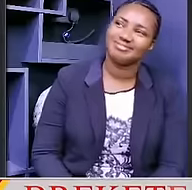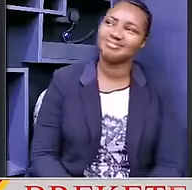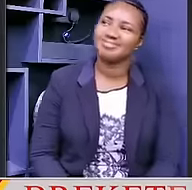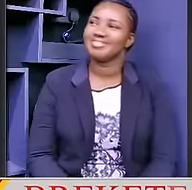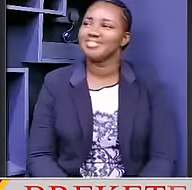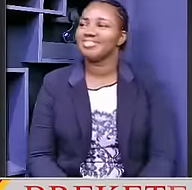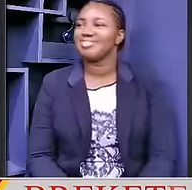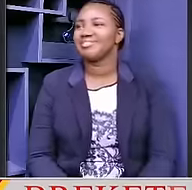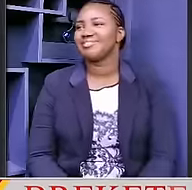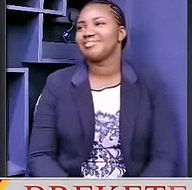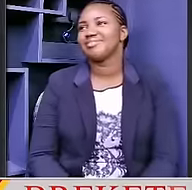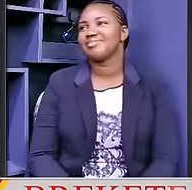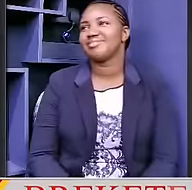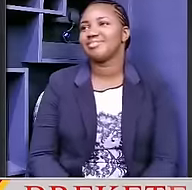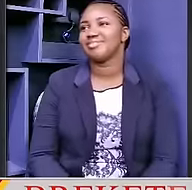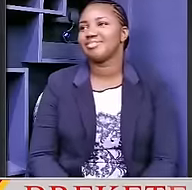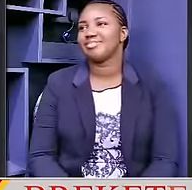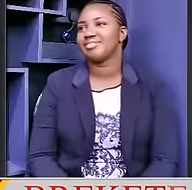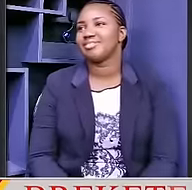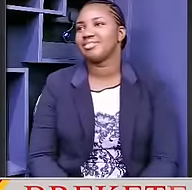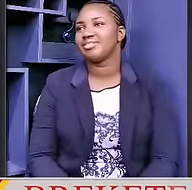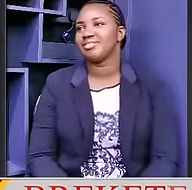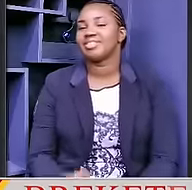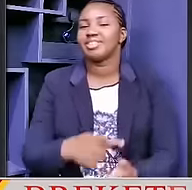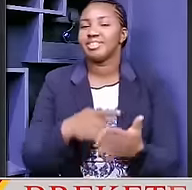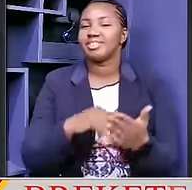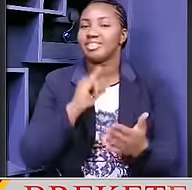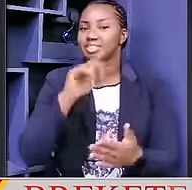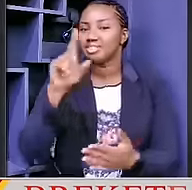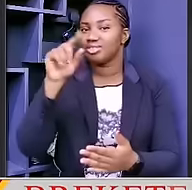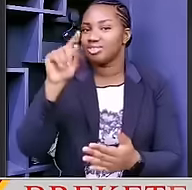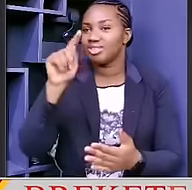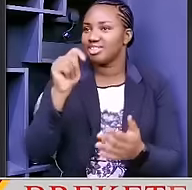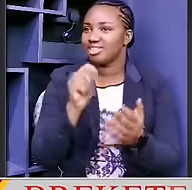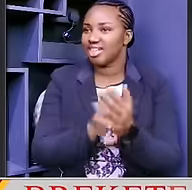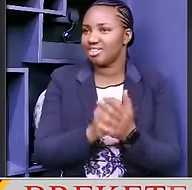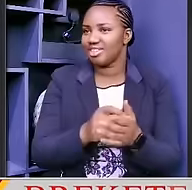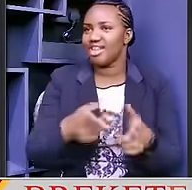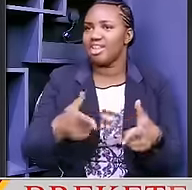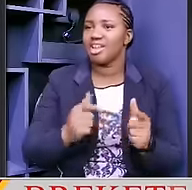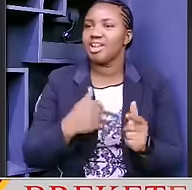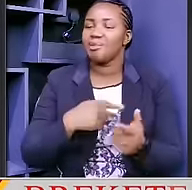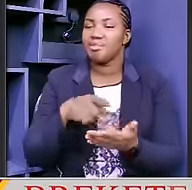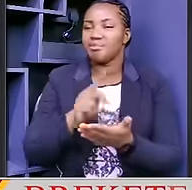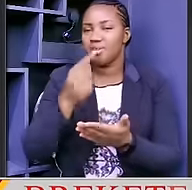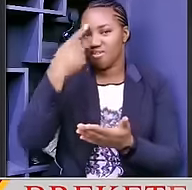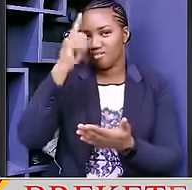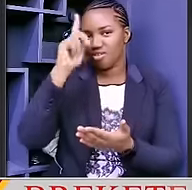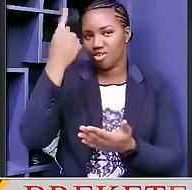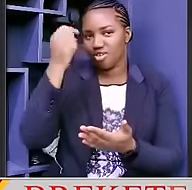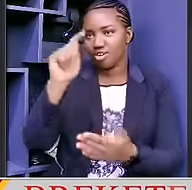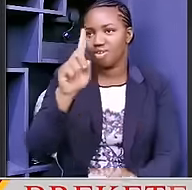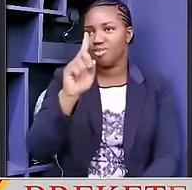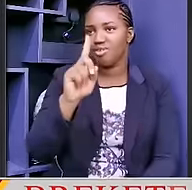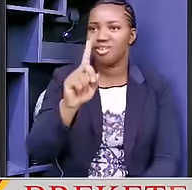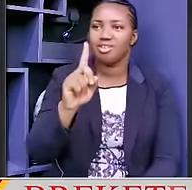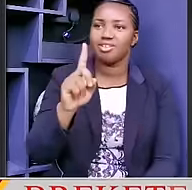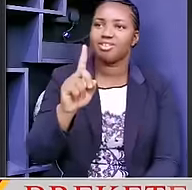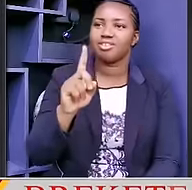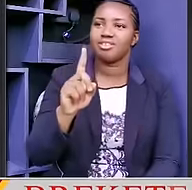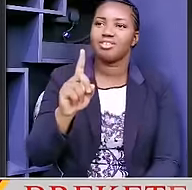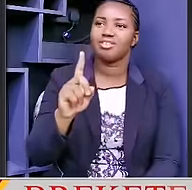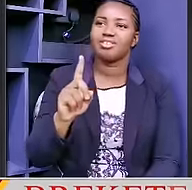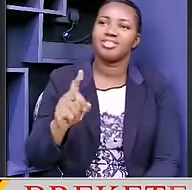this. See, this one at 20,000, ba? Yes, sir. Make I pay for the one way.